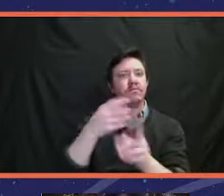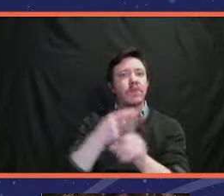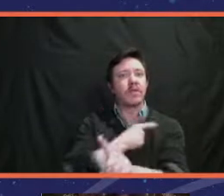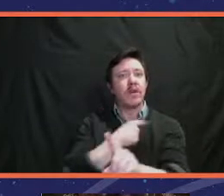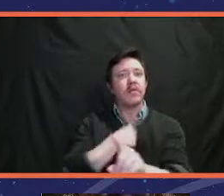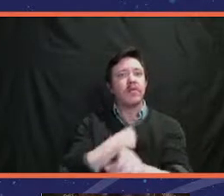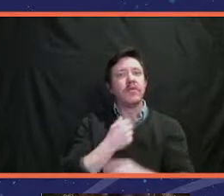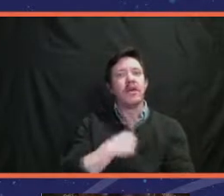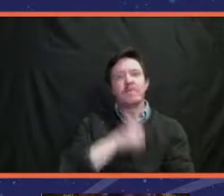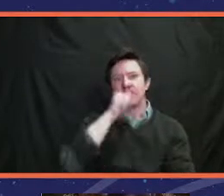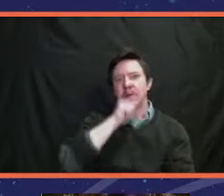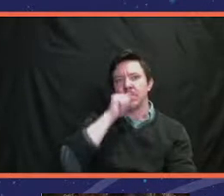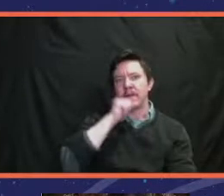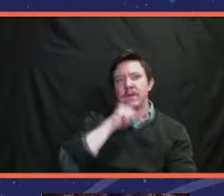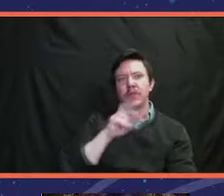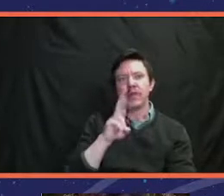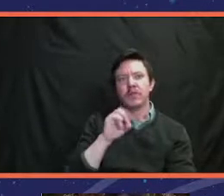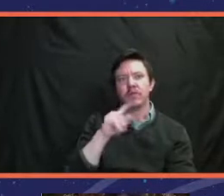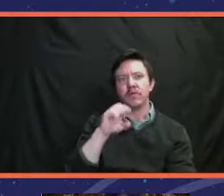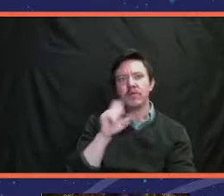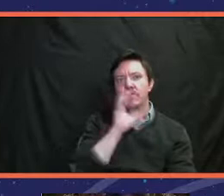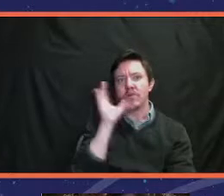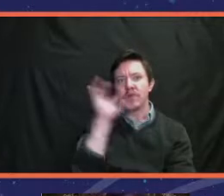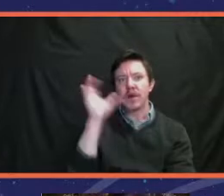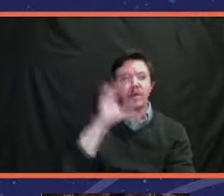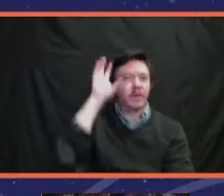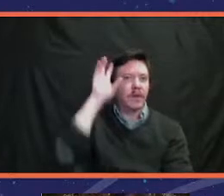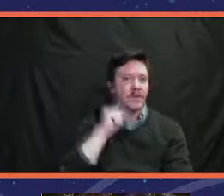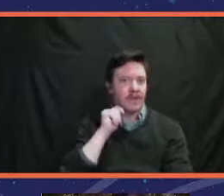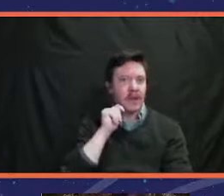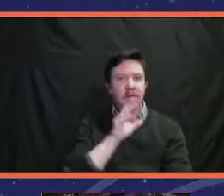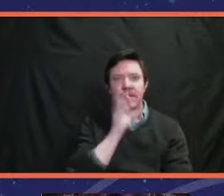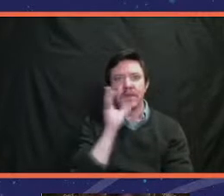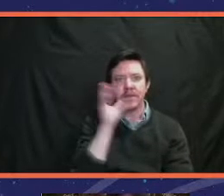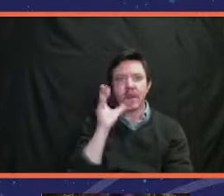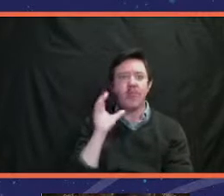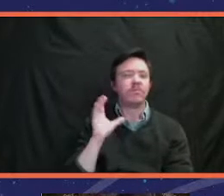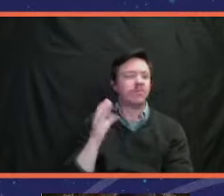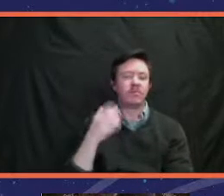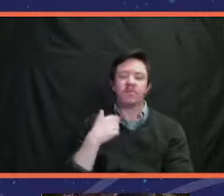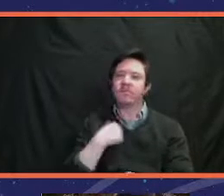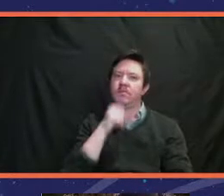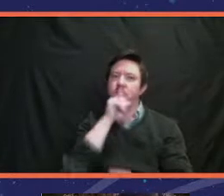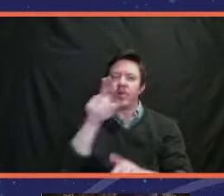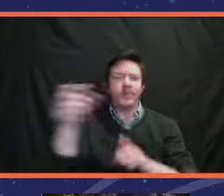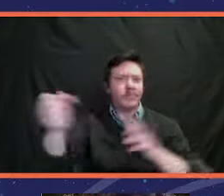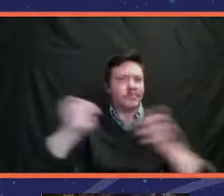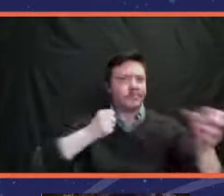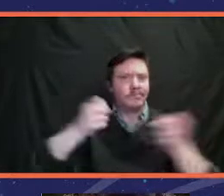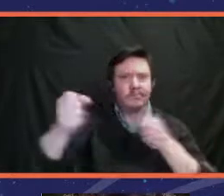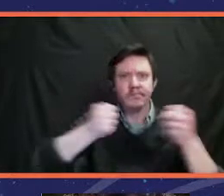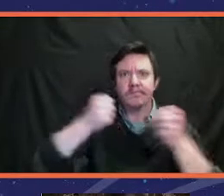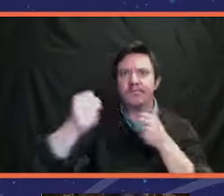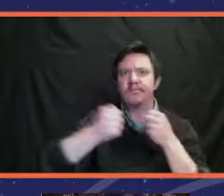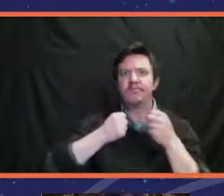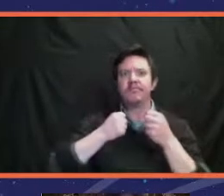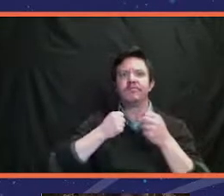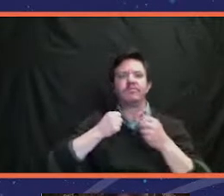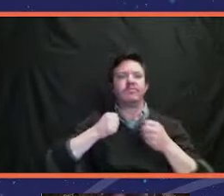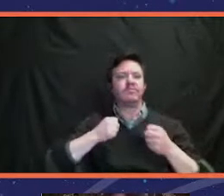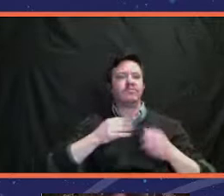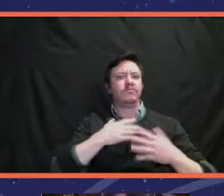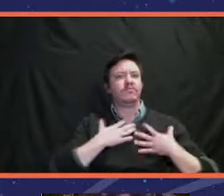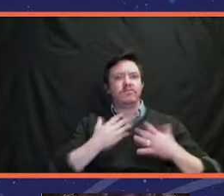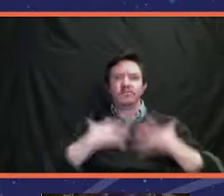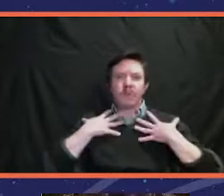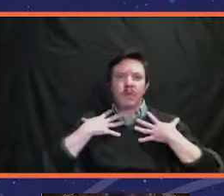is a Vietnamese led farm in Camden. So we're really like bringing in the work and just feeling really inspired and wanted to uplift